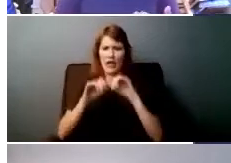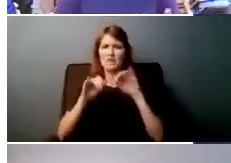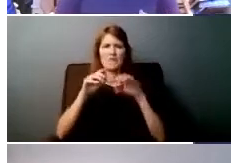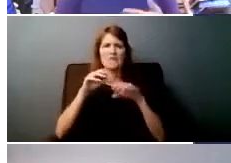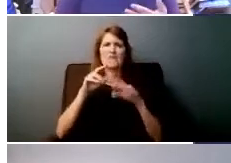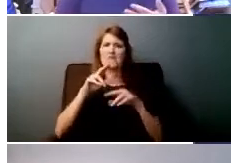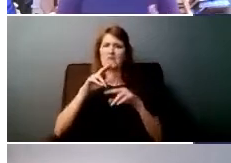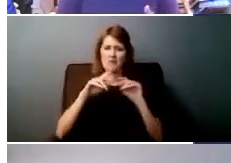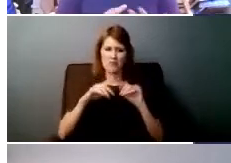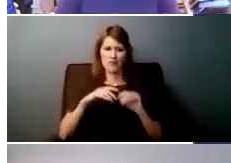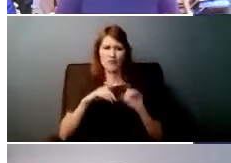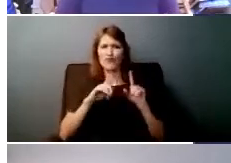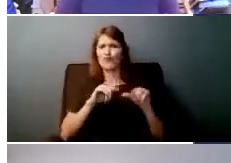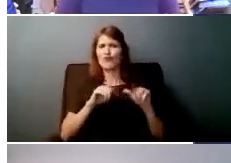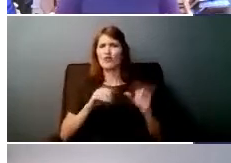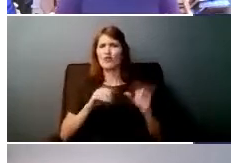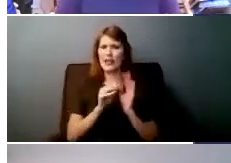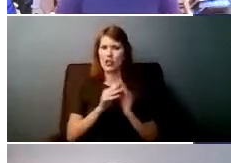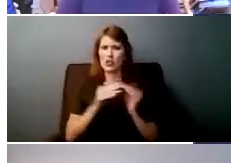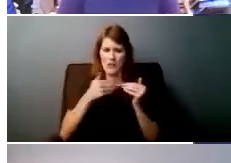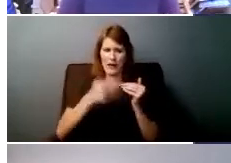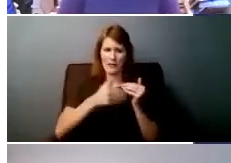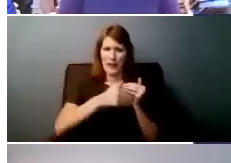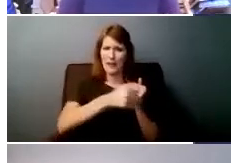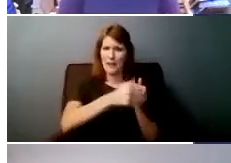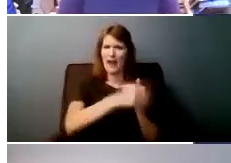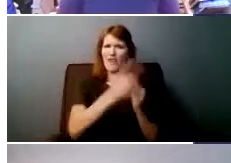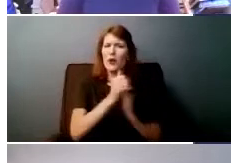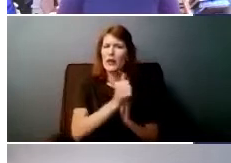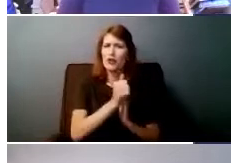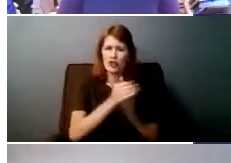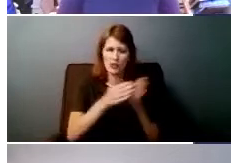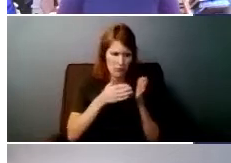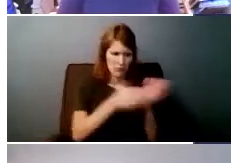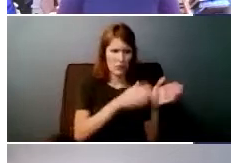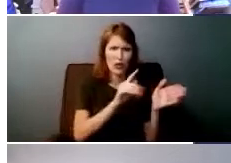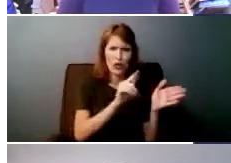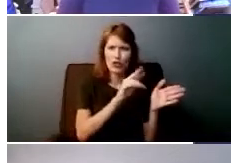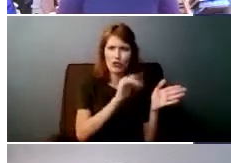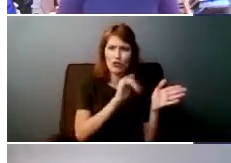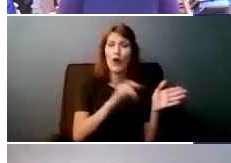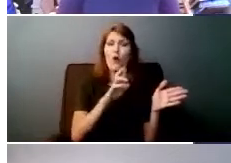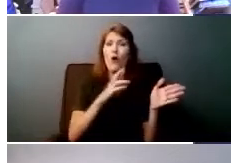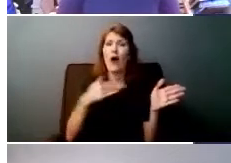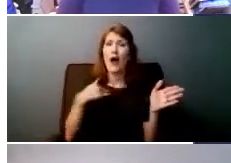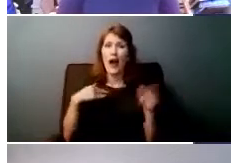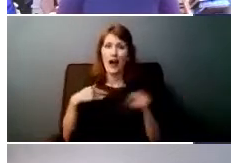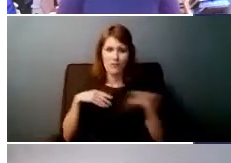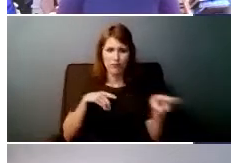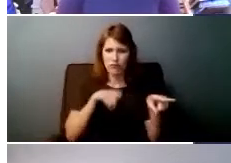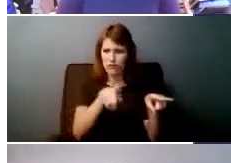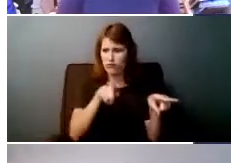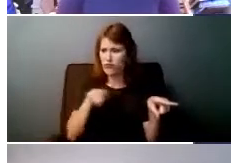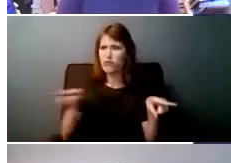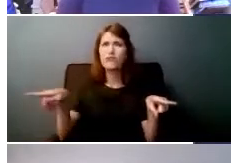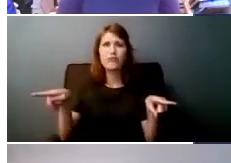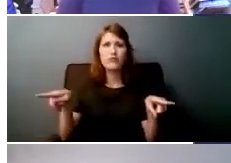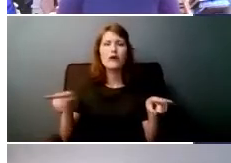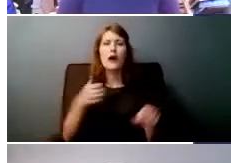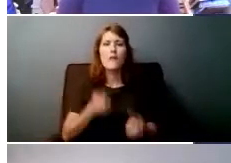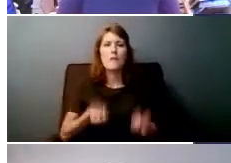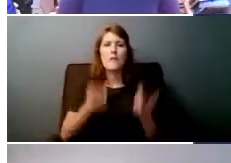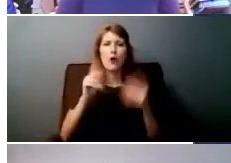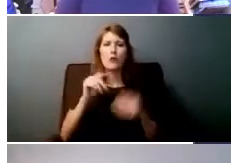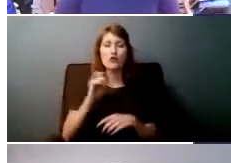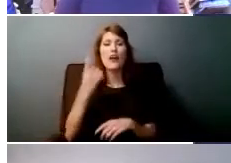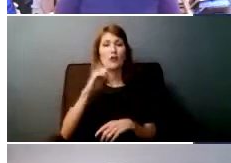and be part of this leadership track of programming. Are there concurrent tracks? Tomorrow's Accessibility Fest, there are some overlapping sessions.